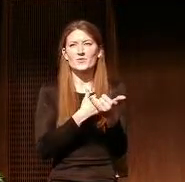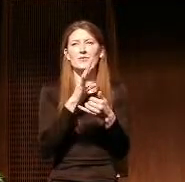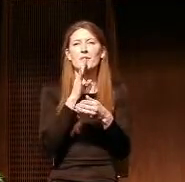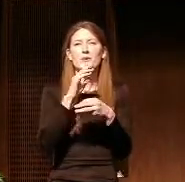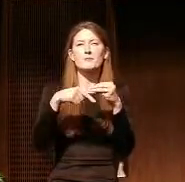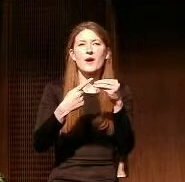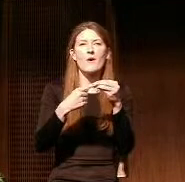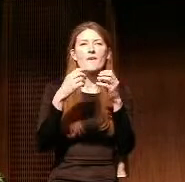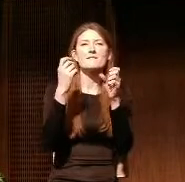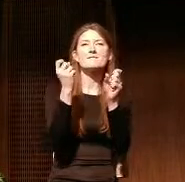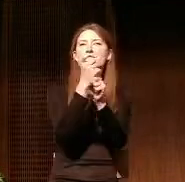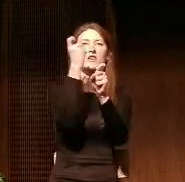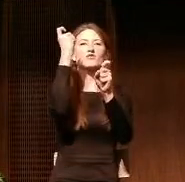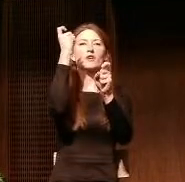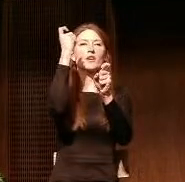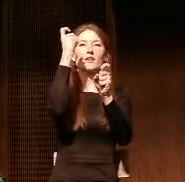defeat.